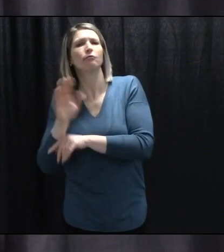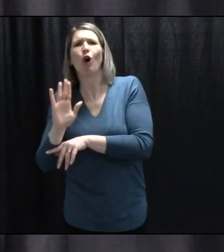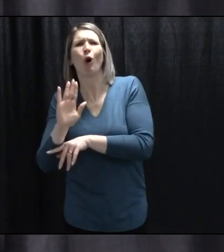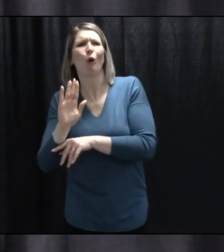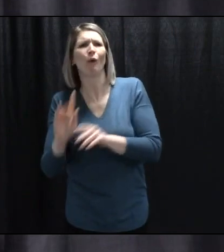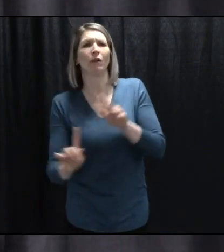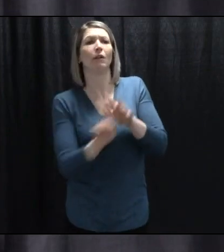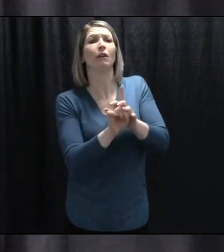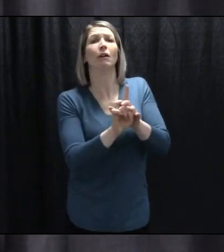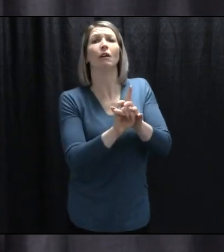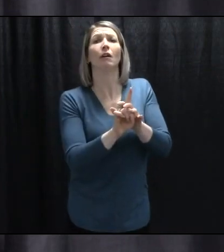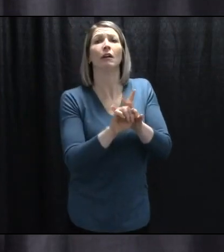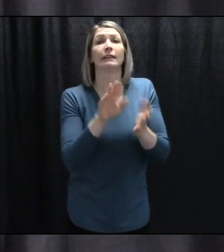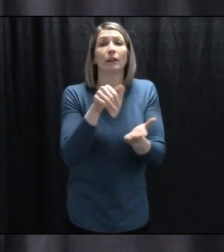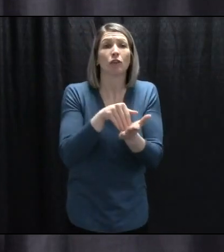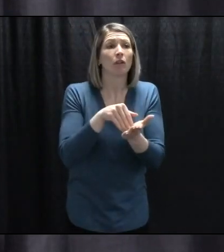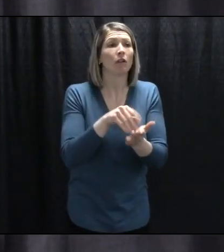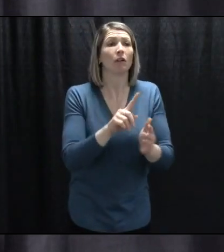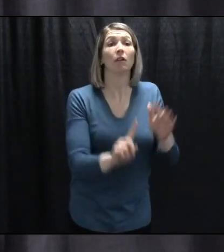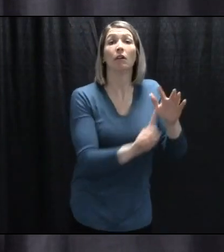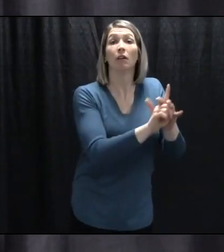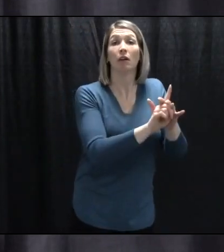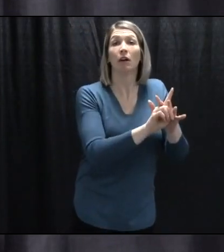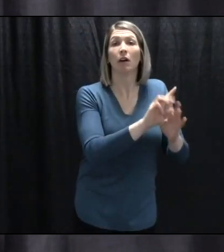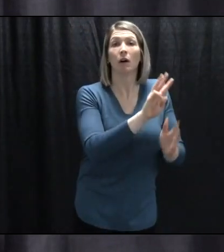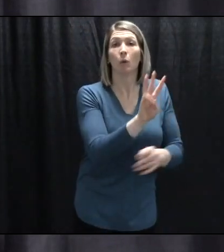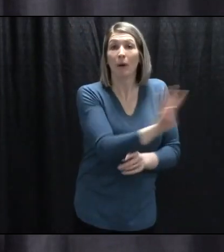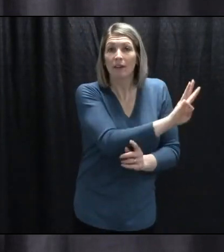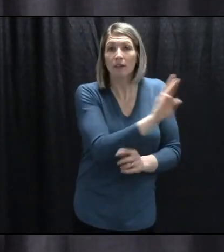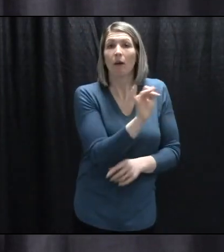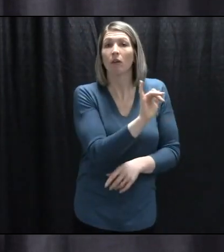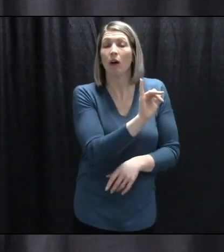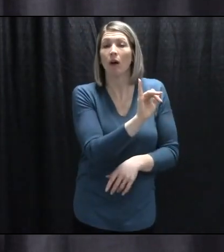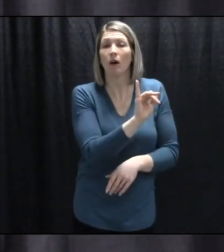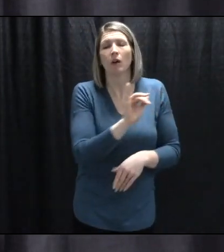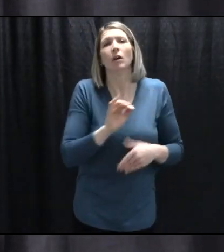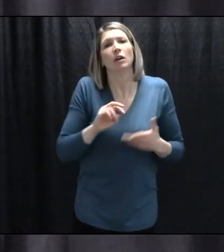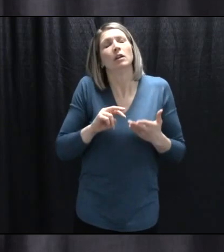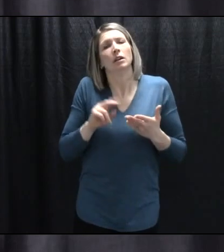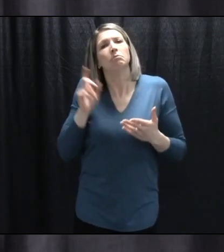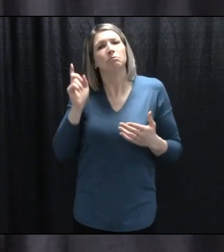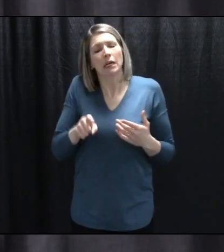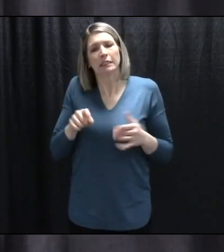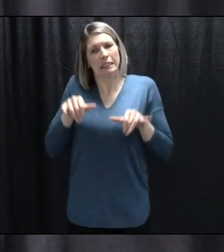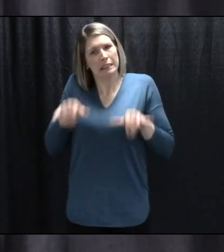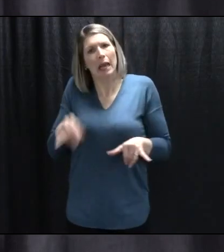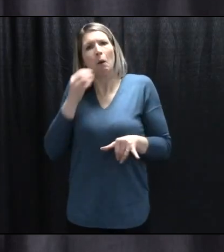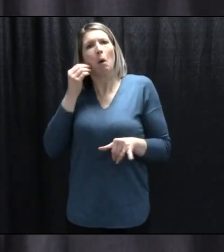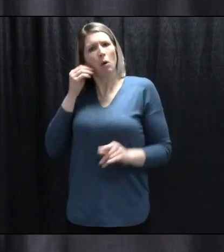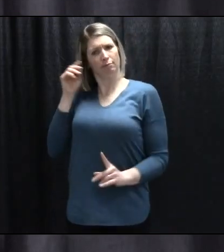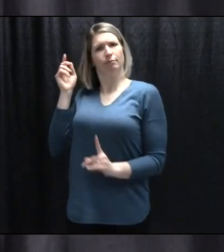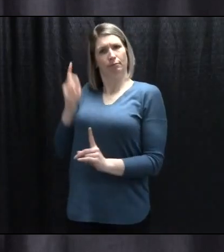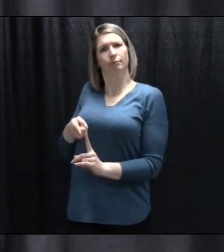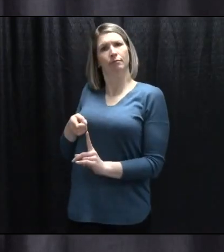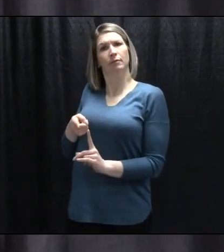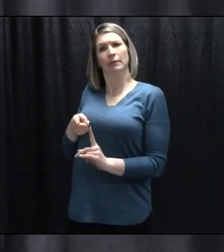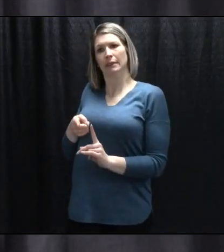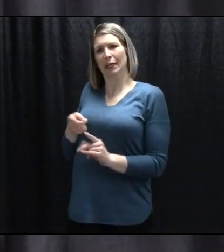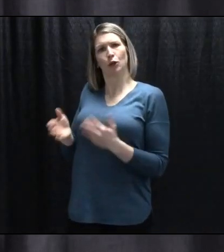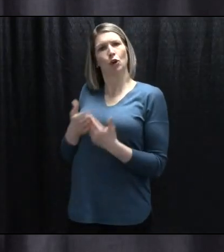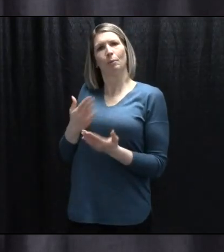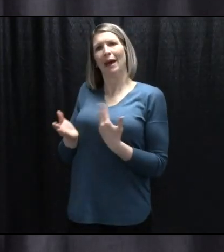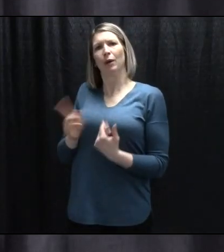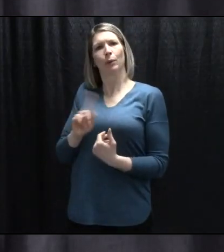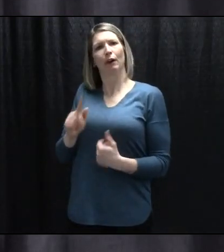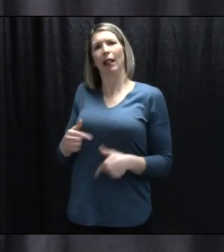province, and we have to behave accordingly by trying to stay home as much as possible and making sure that we're